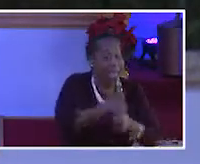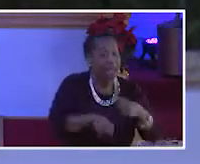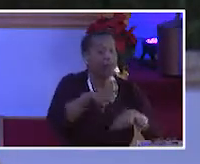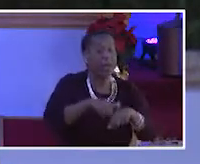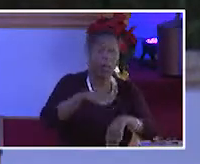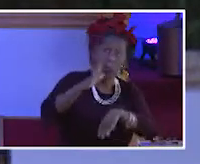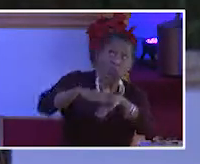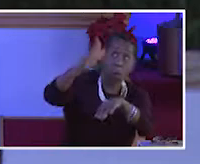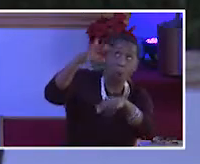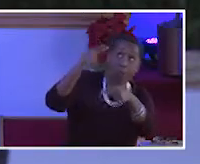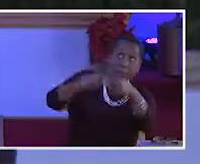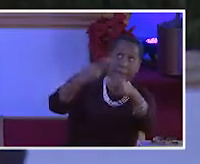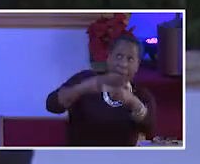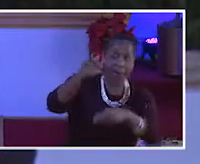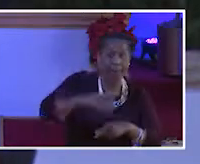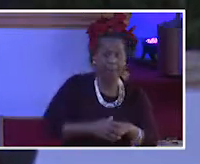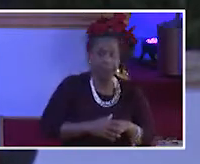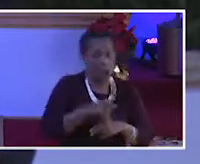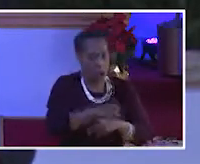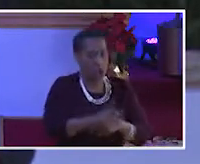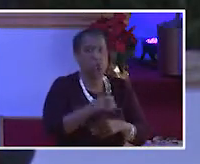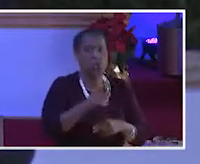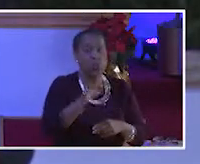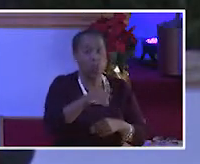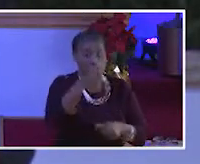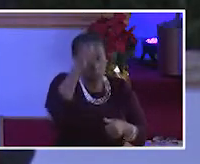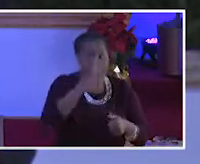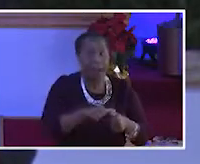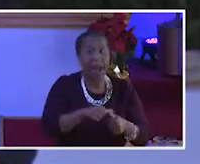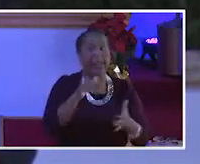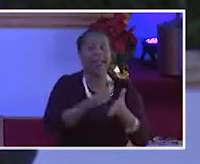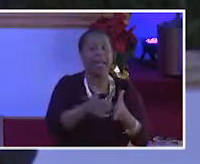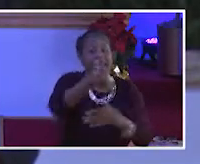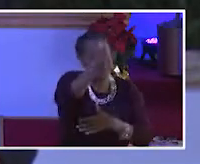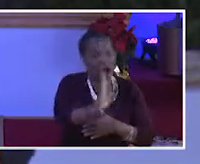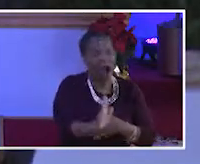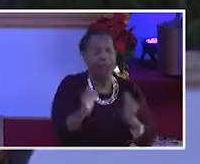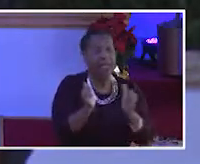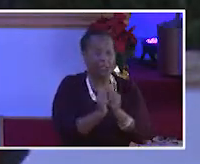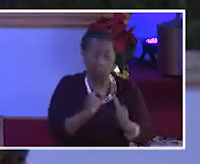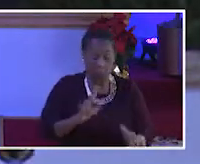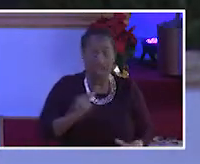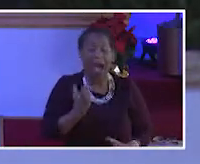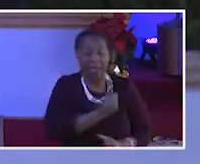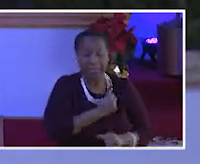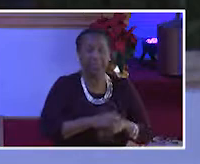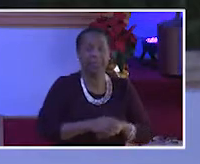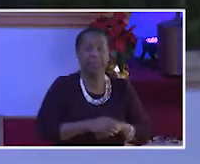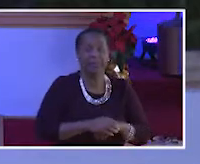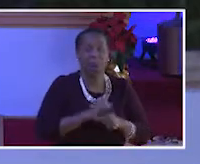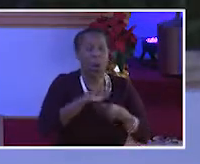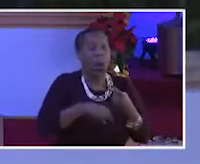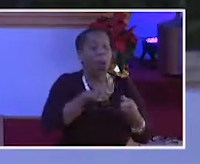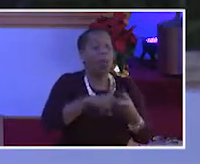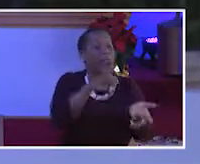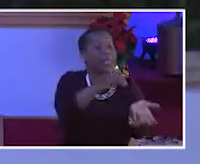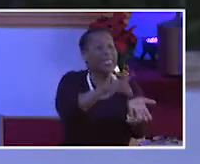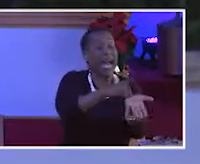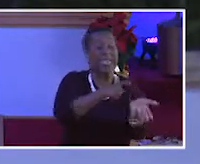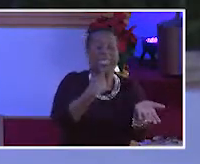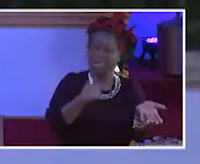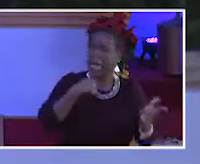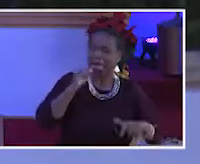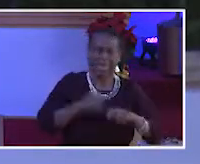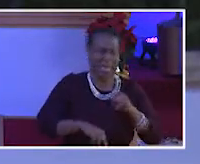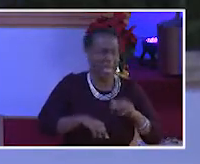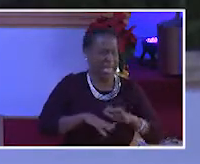call that name, you are reminded that God is with us. When the doctors say, I can't do